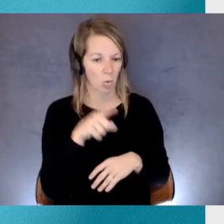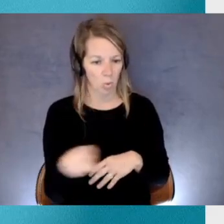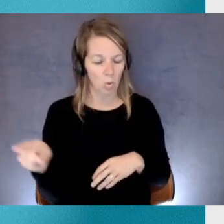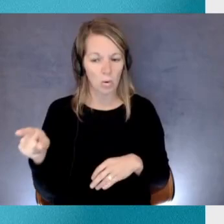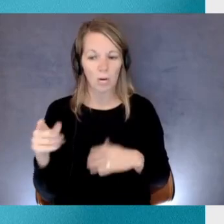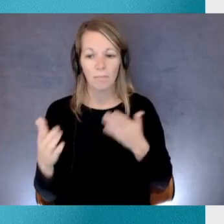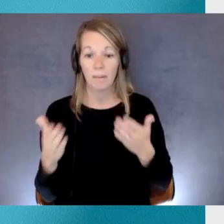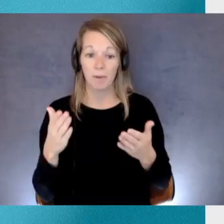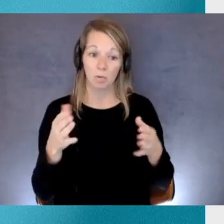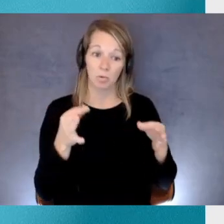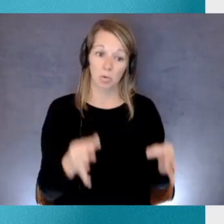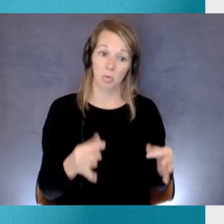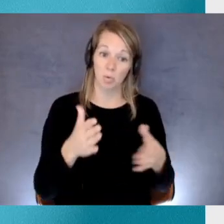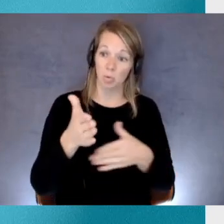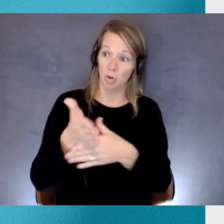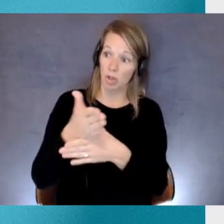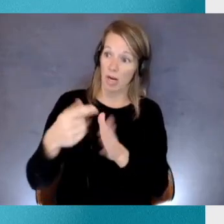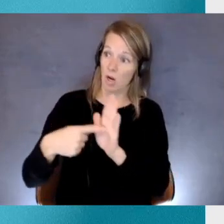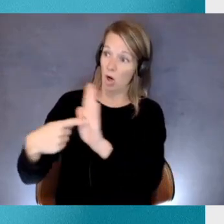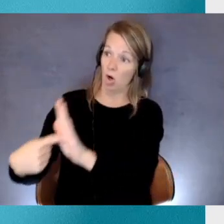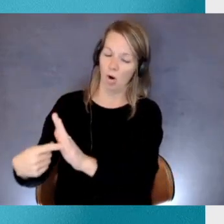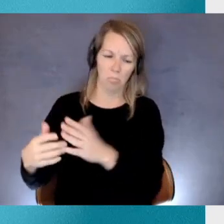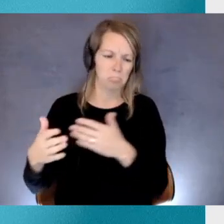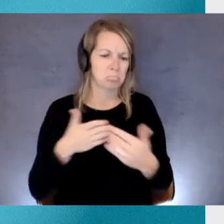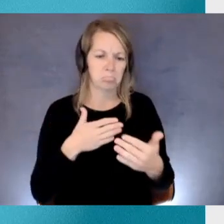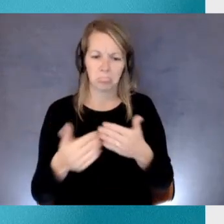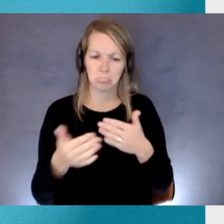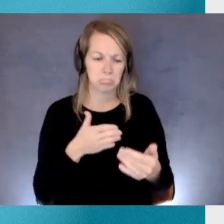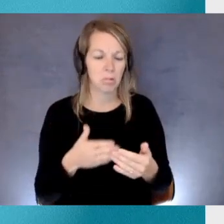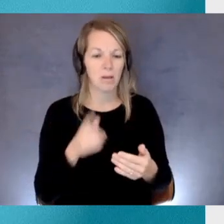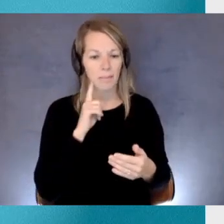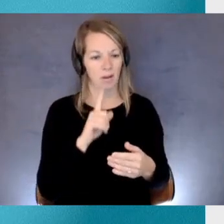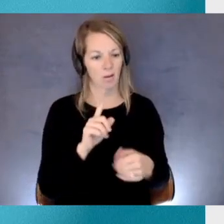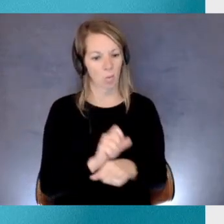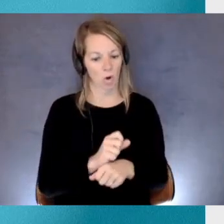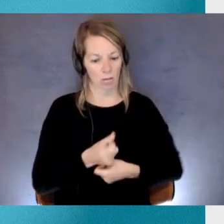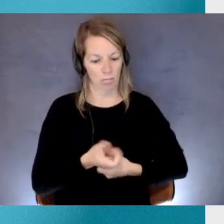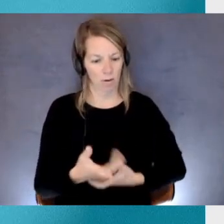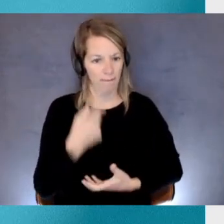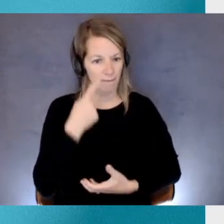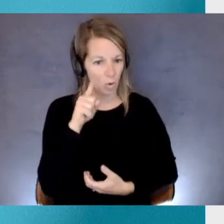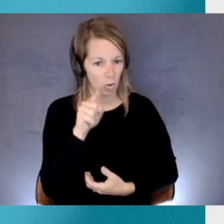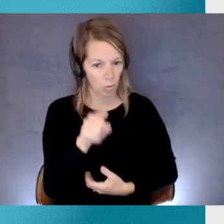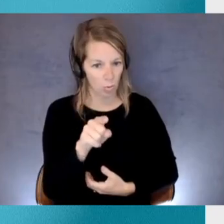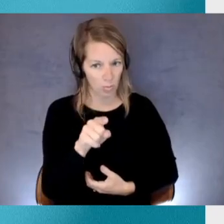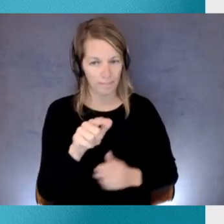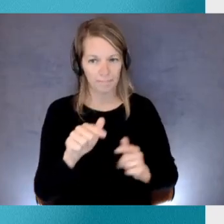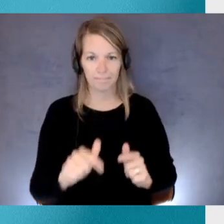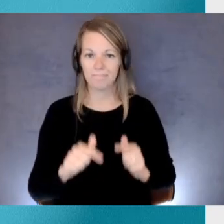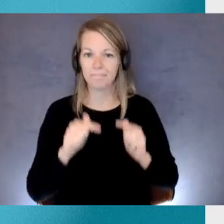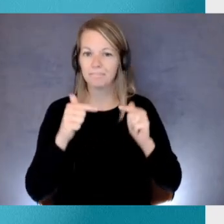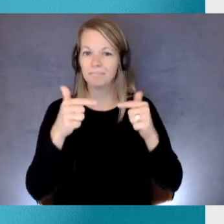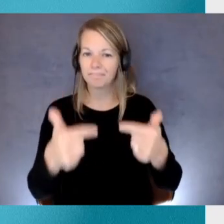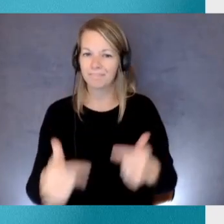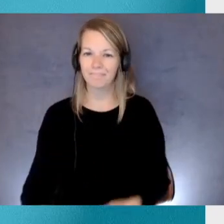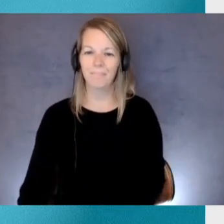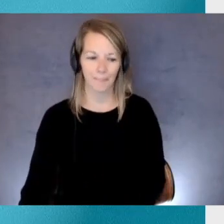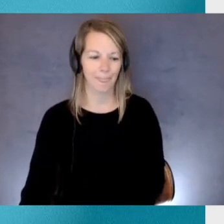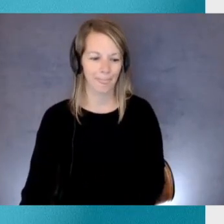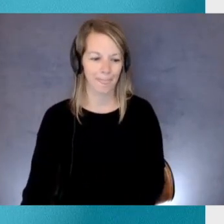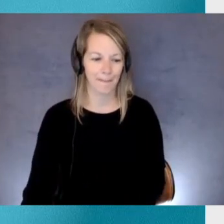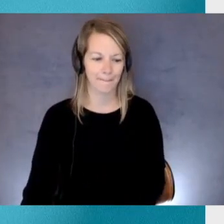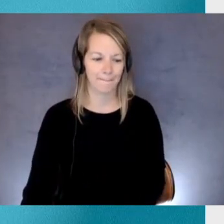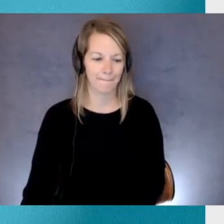not you choose to share this with family and friends is irrelevant. What matters is the work that it's doing for you. And so I thought we could start with something a little bit